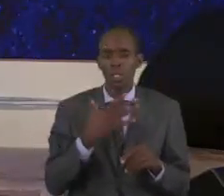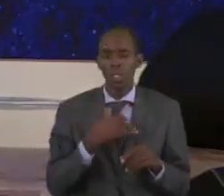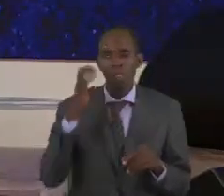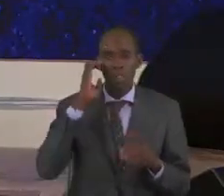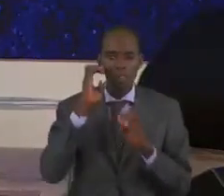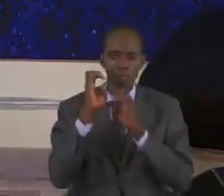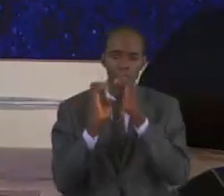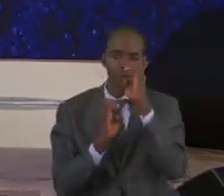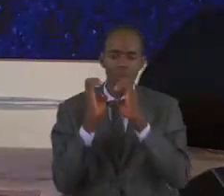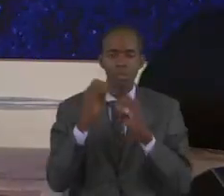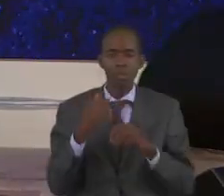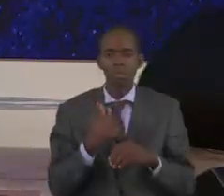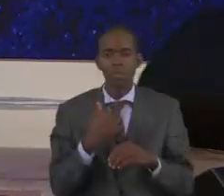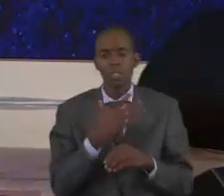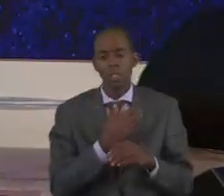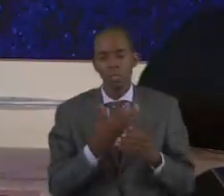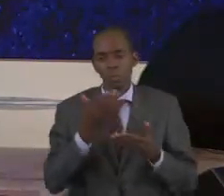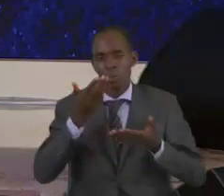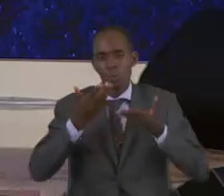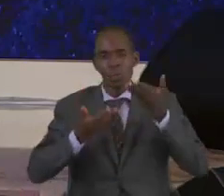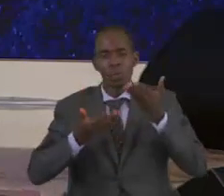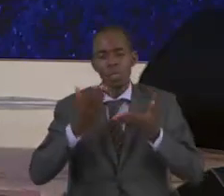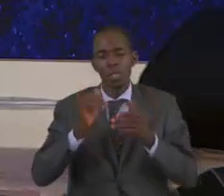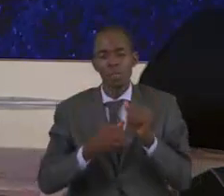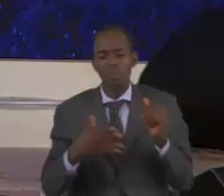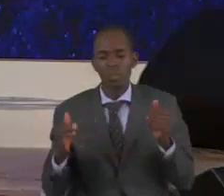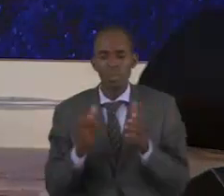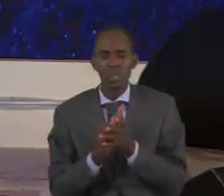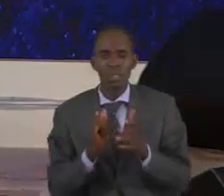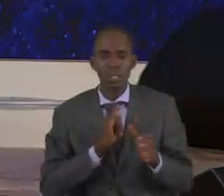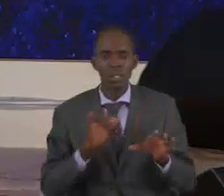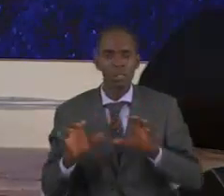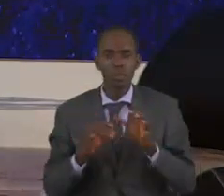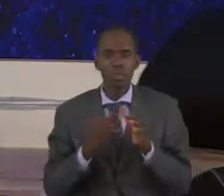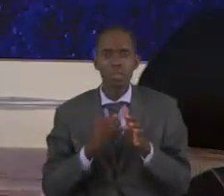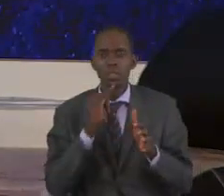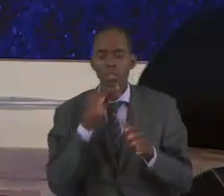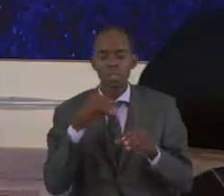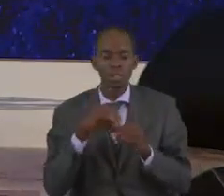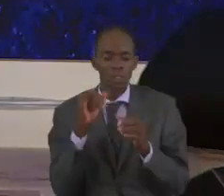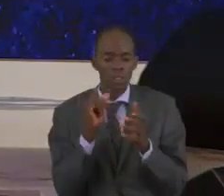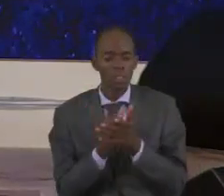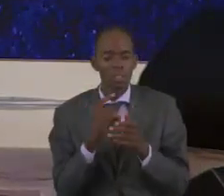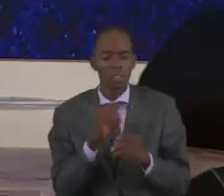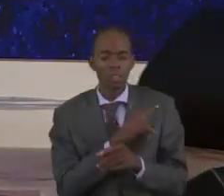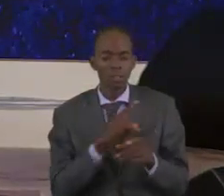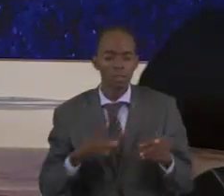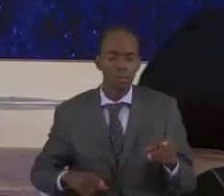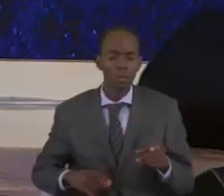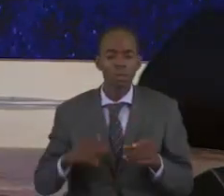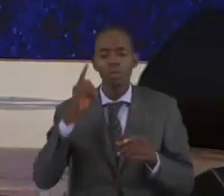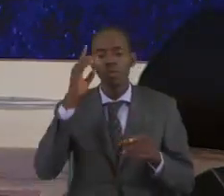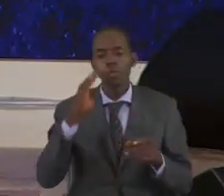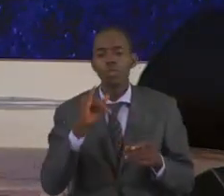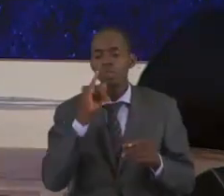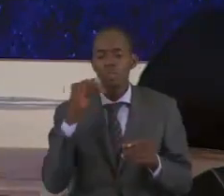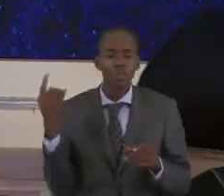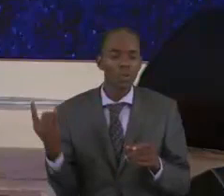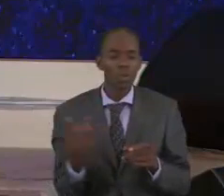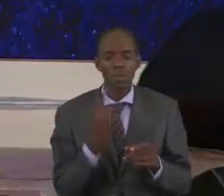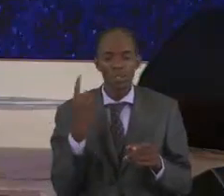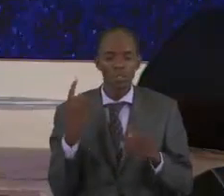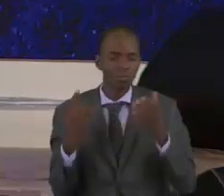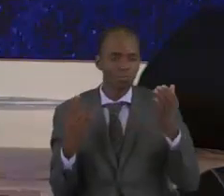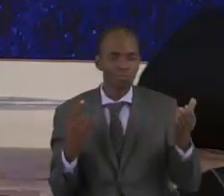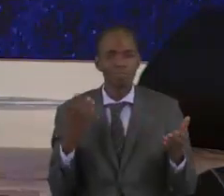he weighs everything that I do. It is that faith that God is always there, and God is the